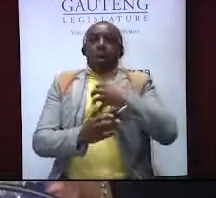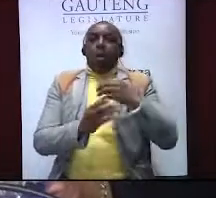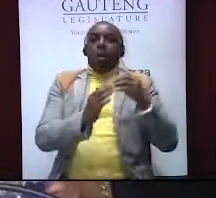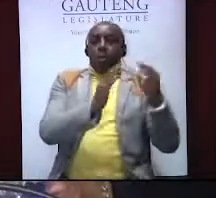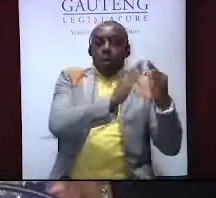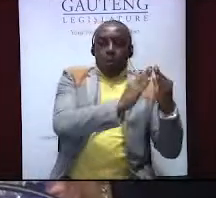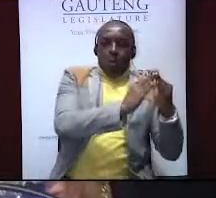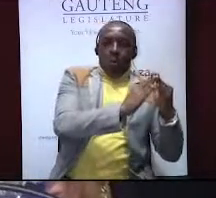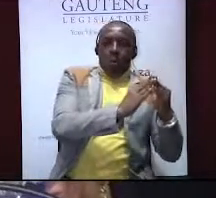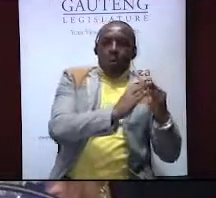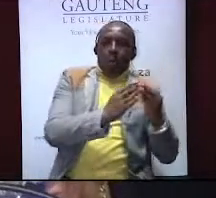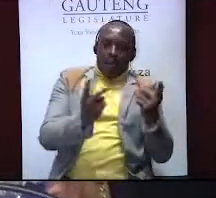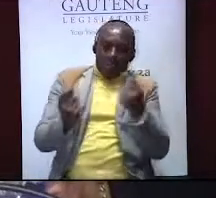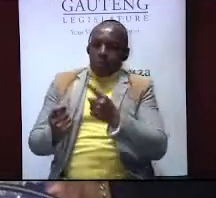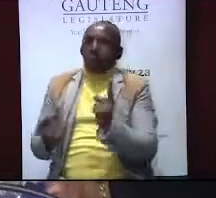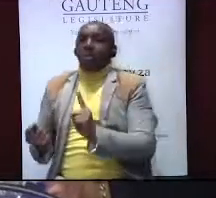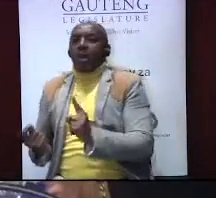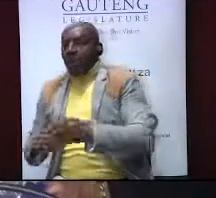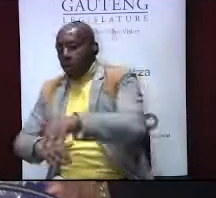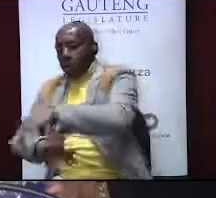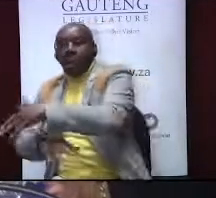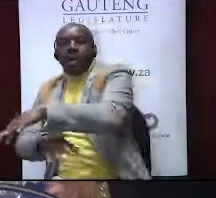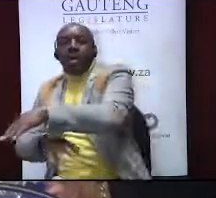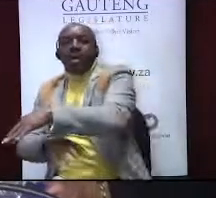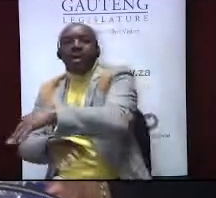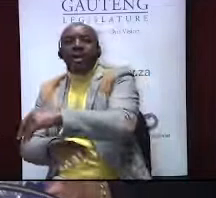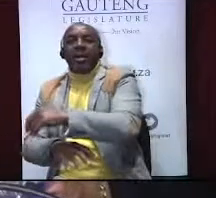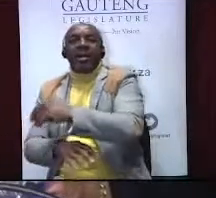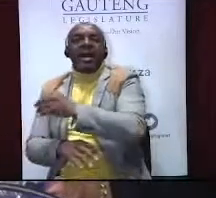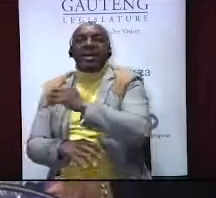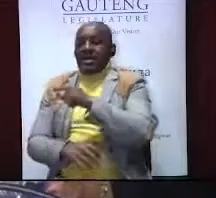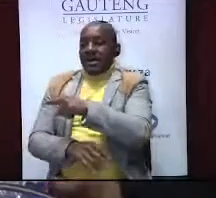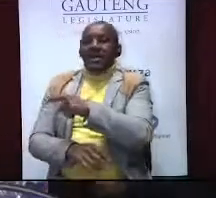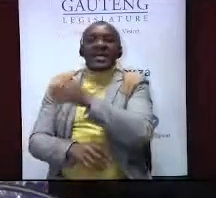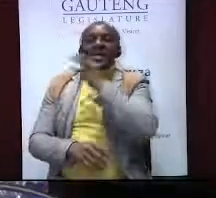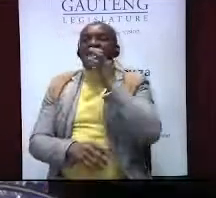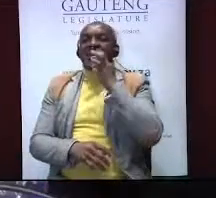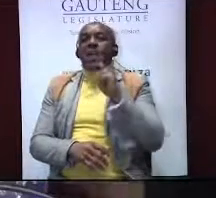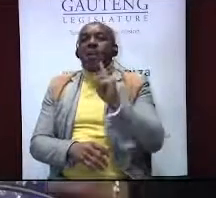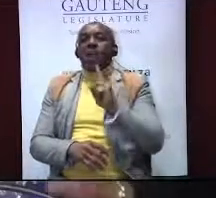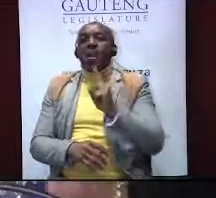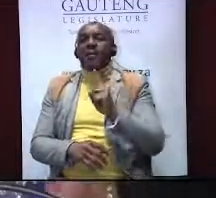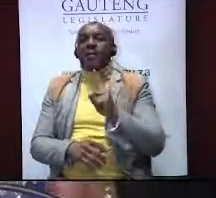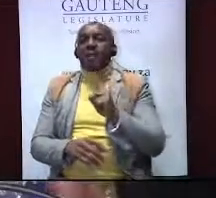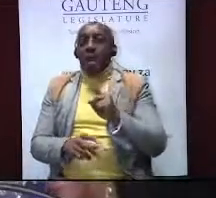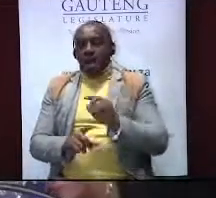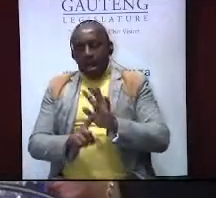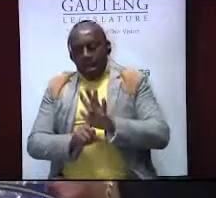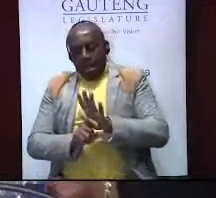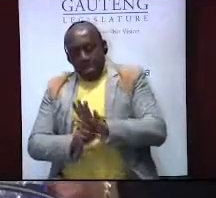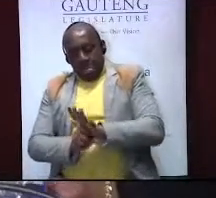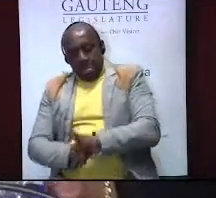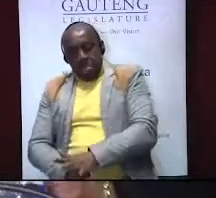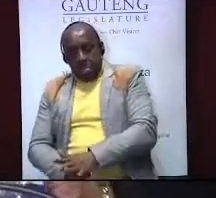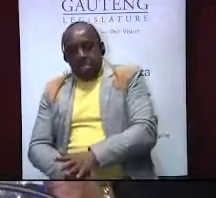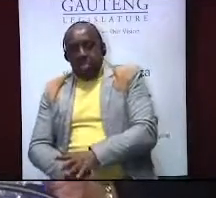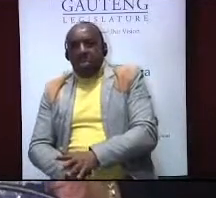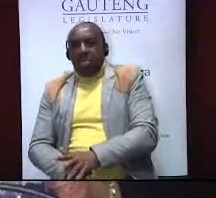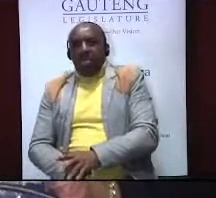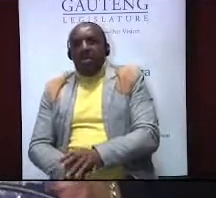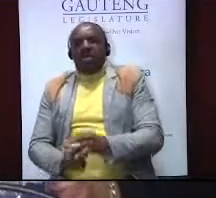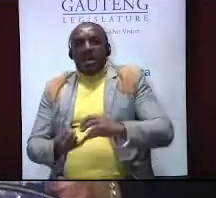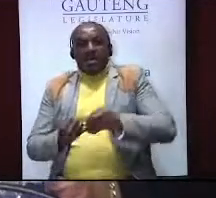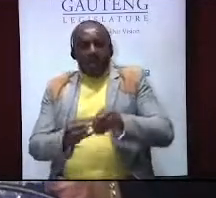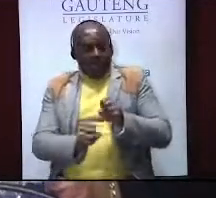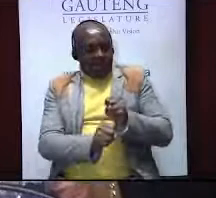in the streets, and do what we call peer group pressure. Influence others.